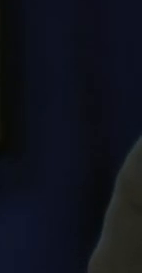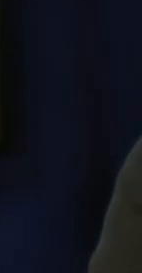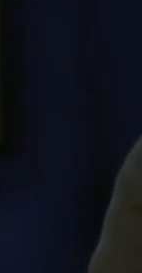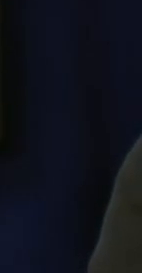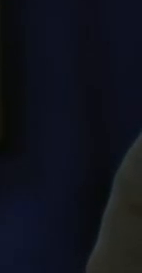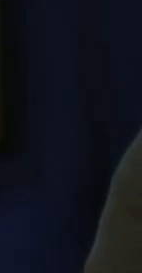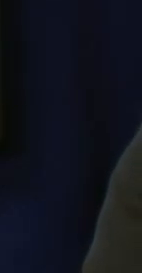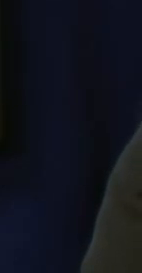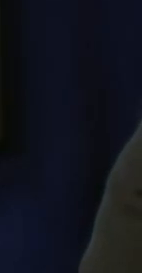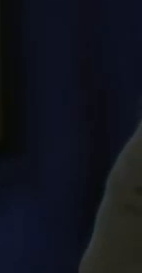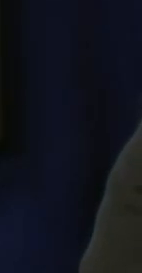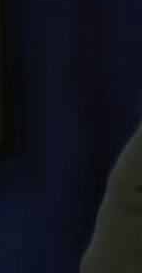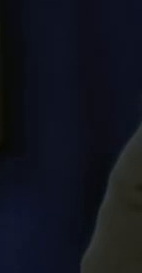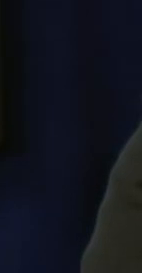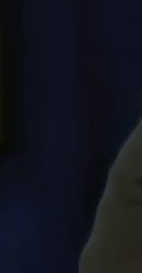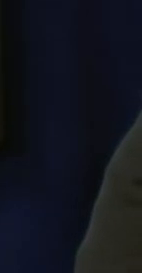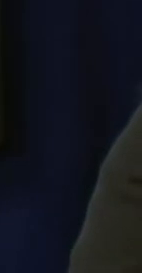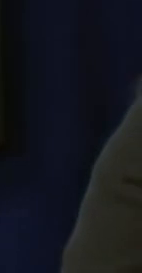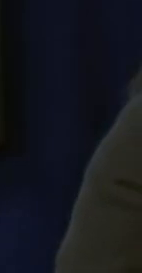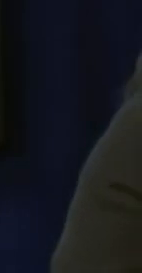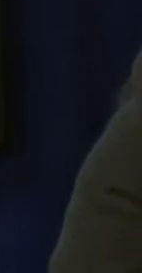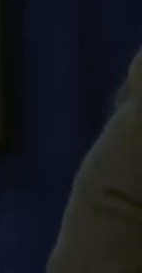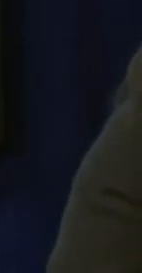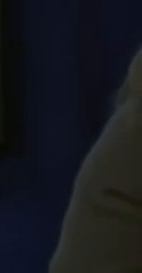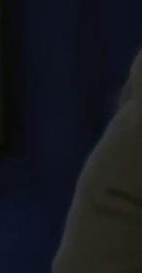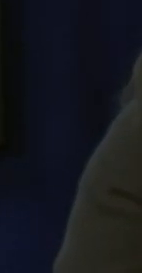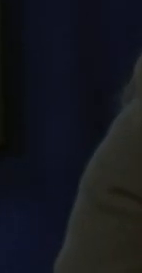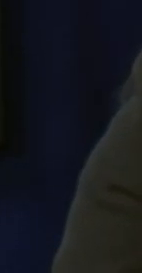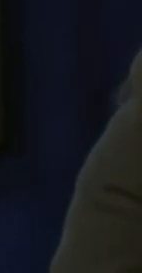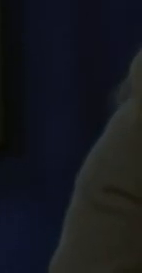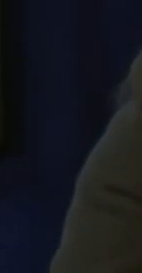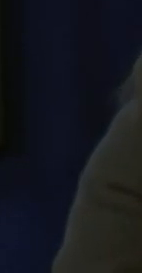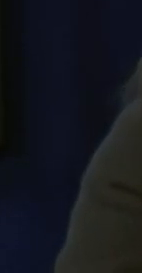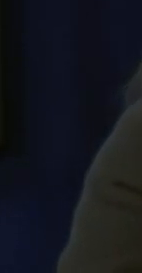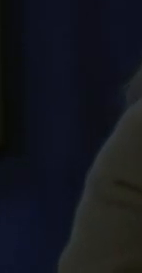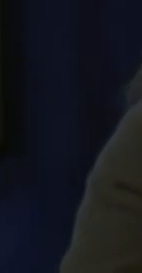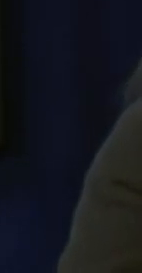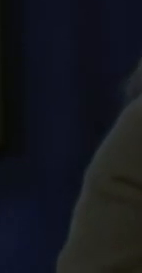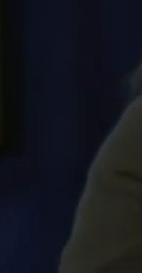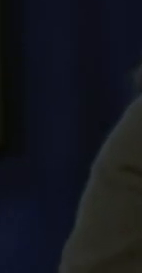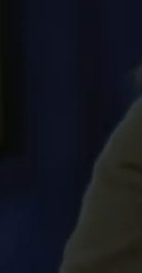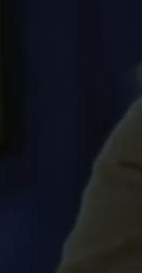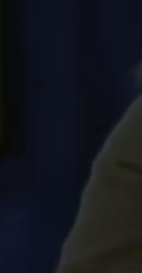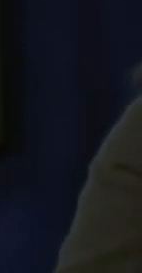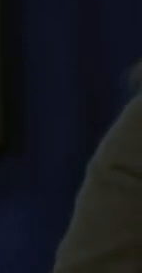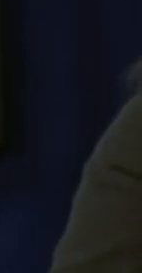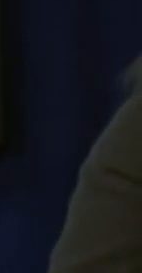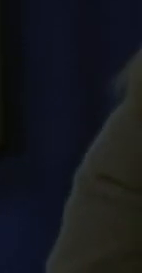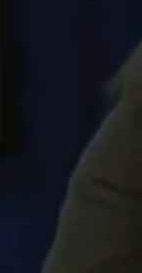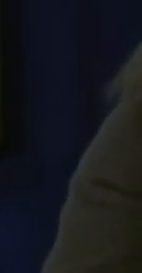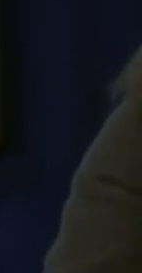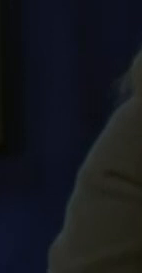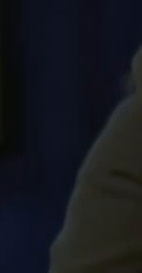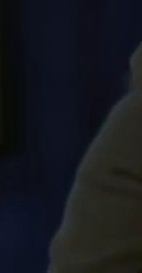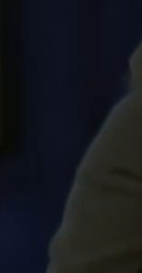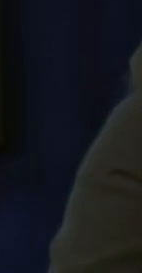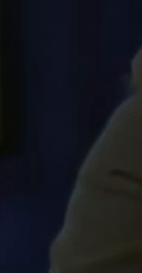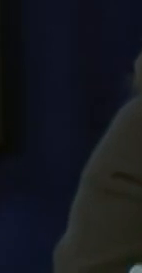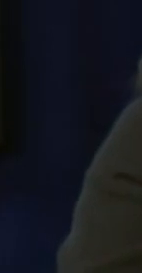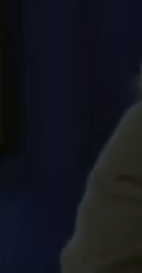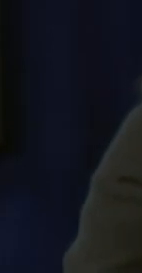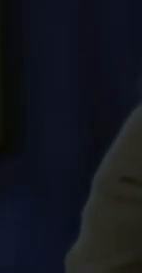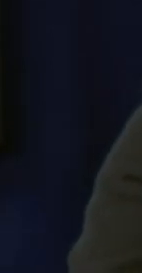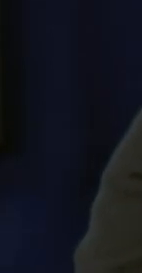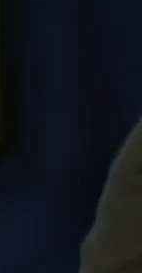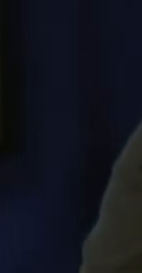and we'll talk about that in a second. Our hospital beds remain at the very high level, averaging over 1,250 a day. Those continue